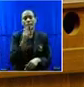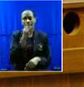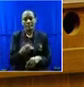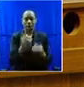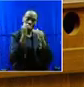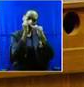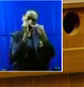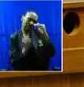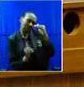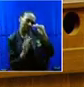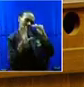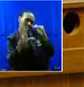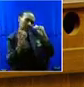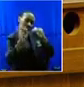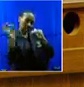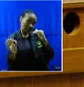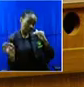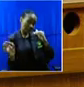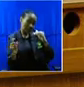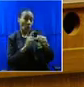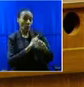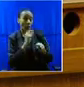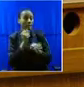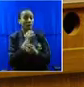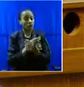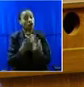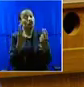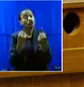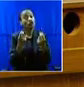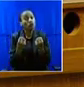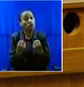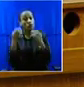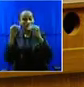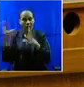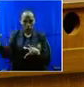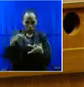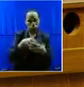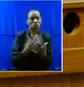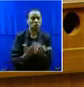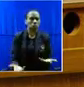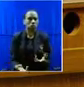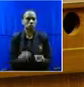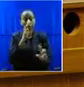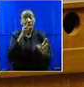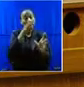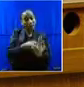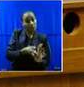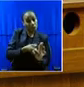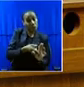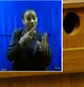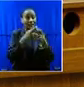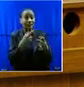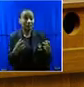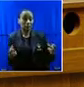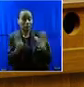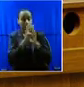least 50% to facilitate new investment. The Petroleum Resources Development